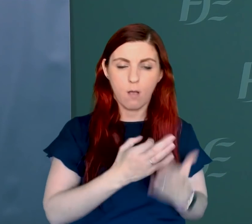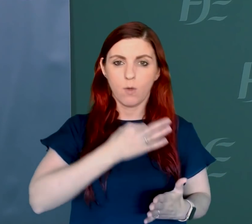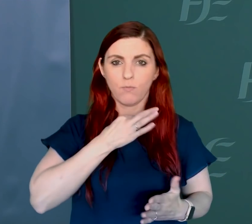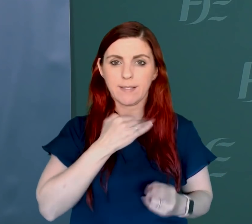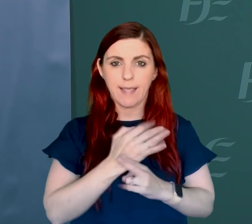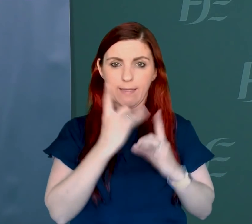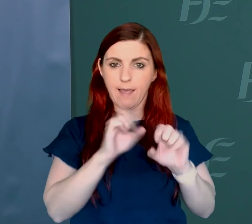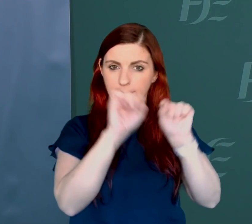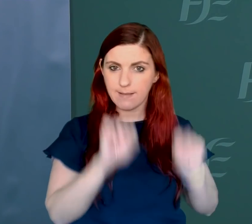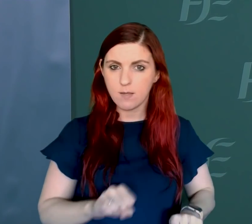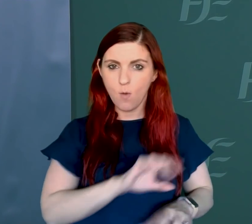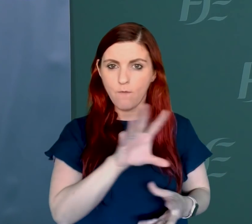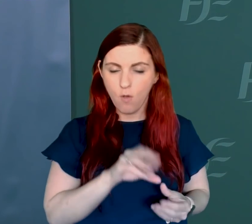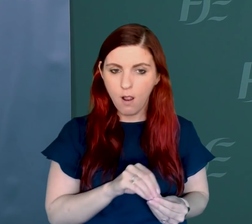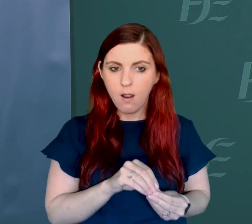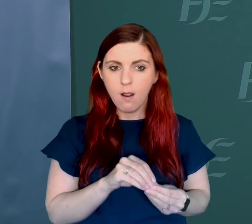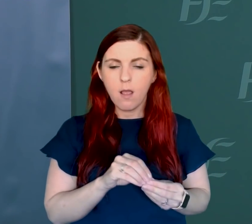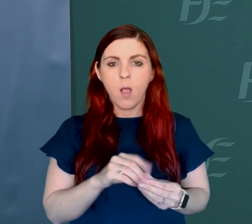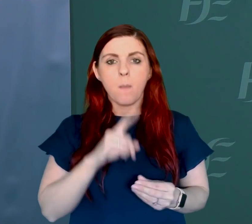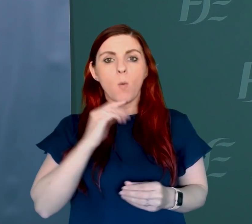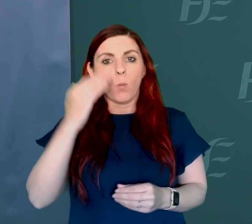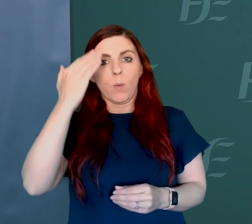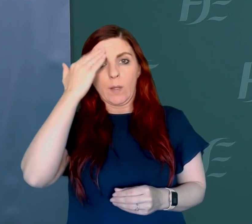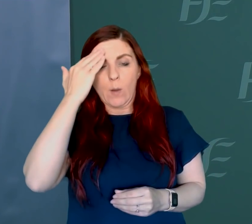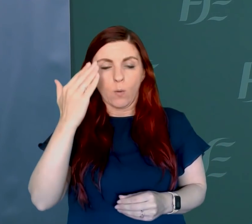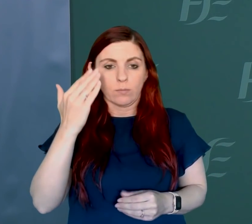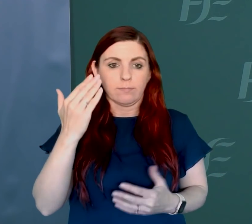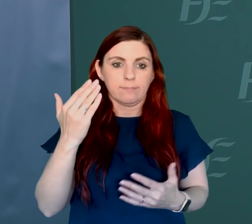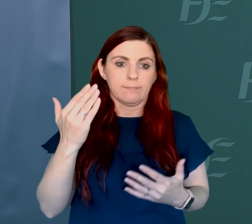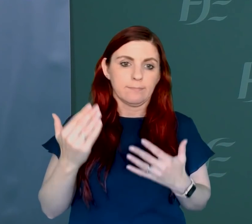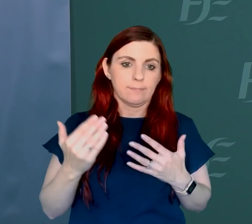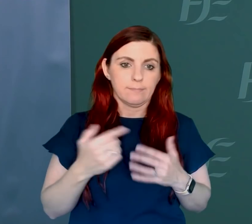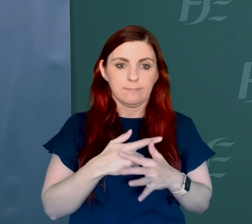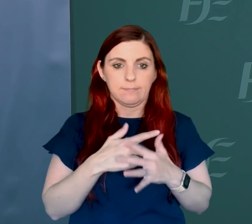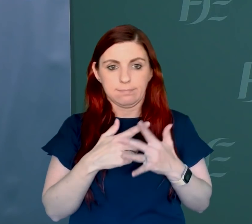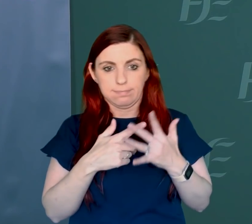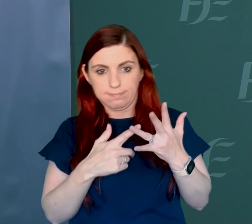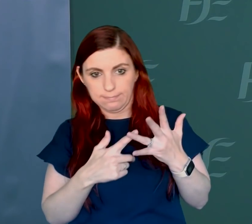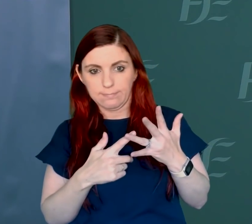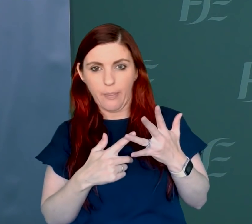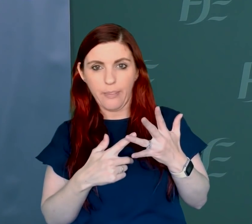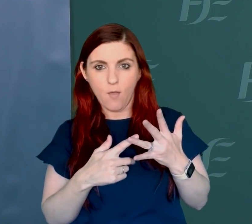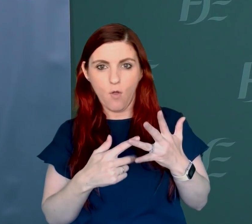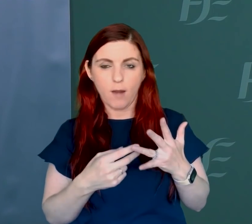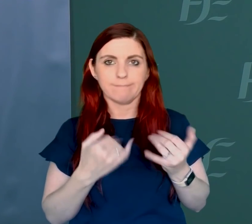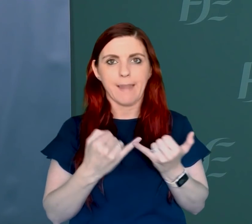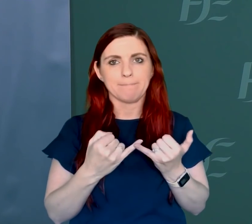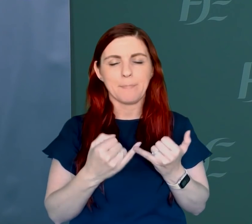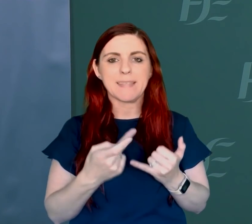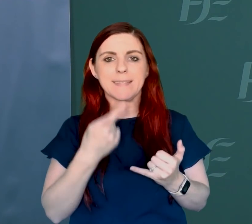system overall. But we do know the most tried, and they are all what we would call second and third lines of